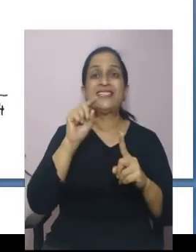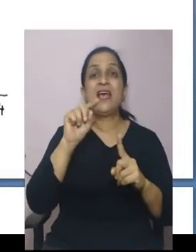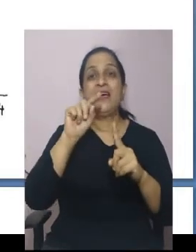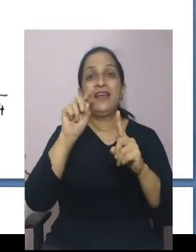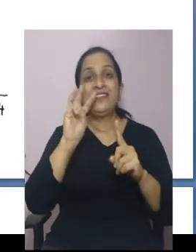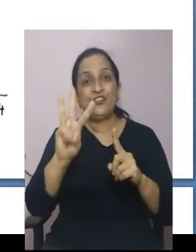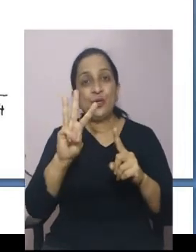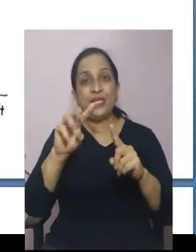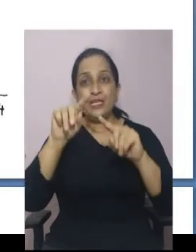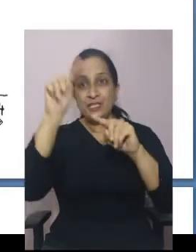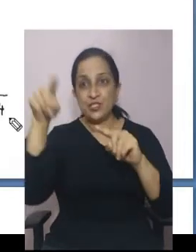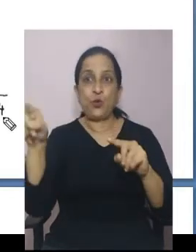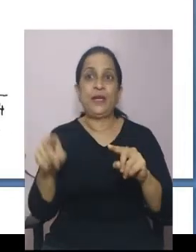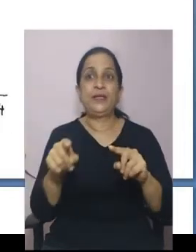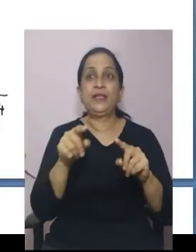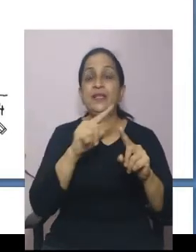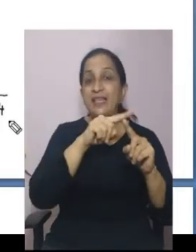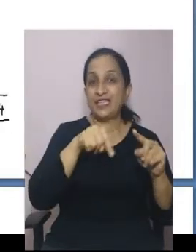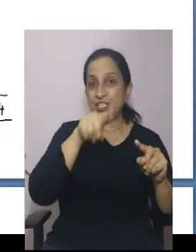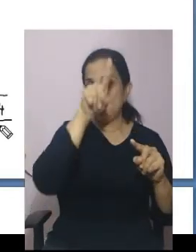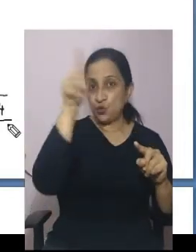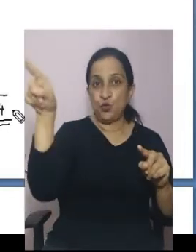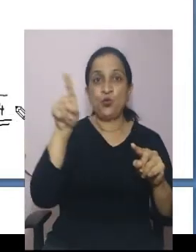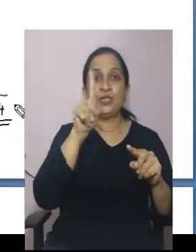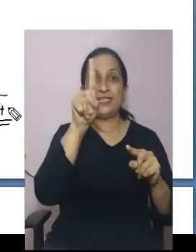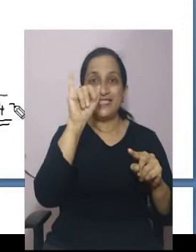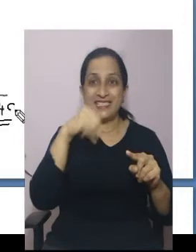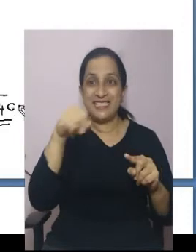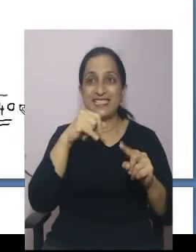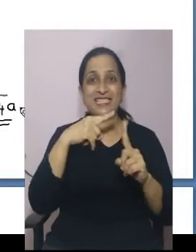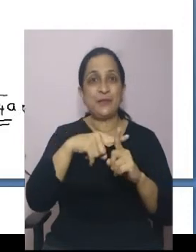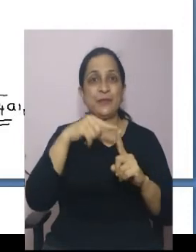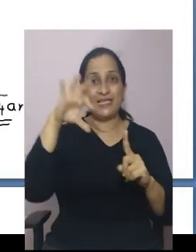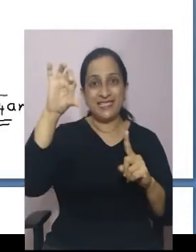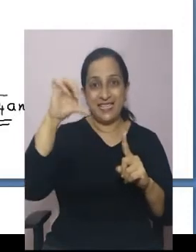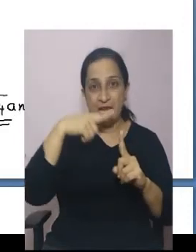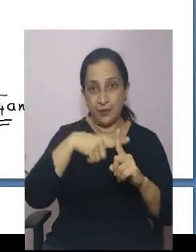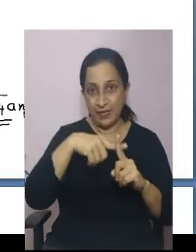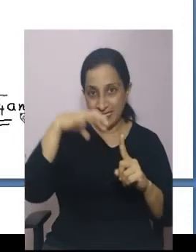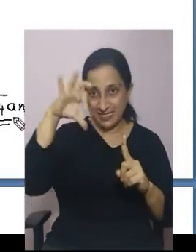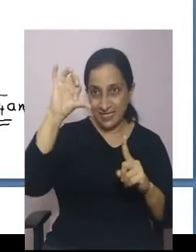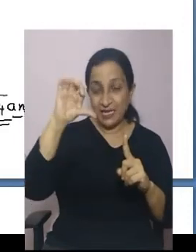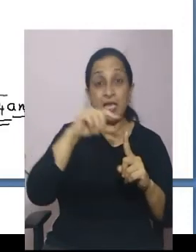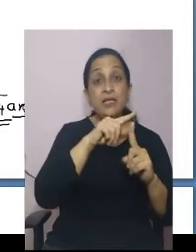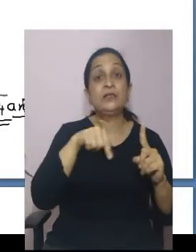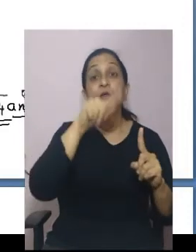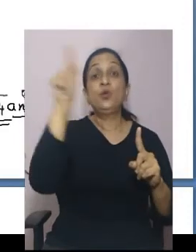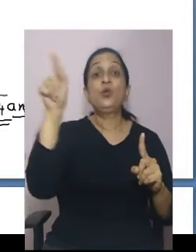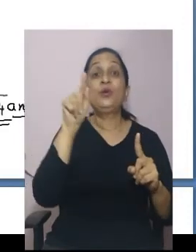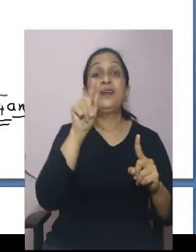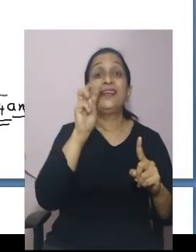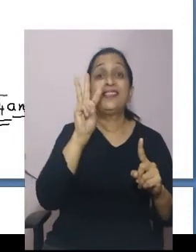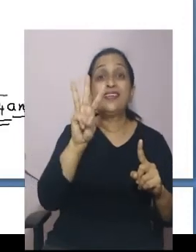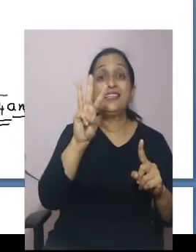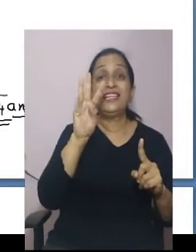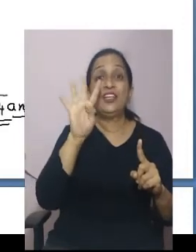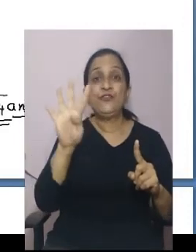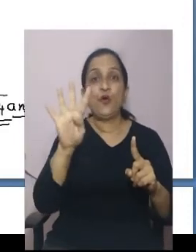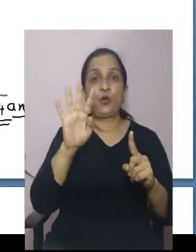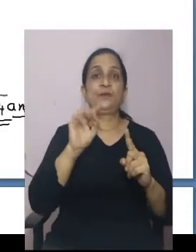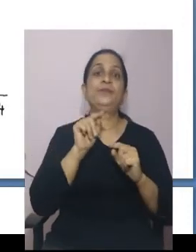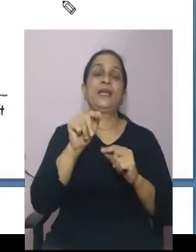is 16 plus 9 plus 9, that is equal to 34. This is the answer.